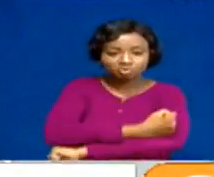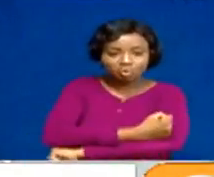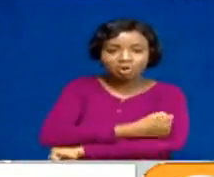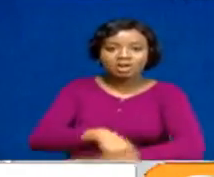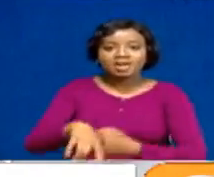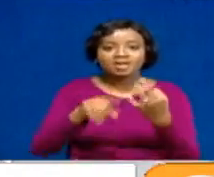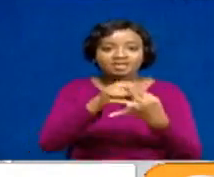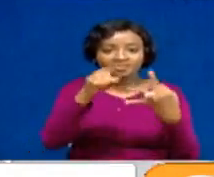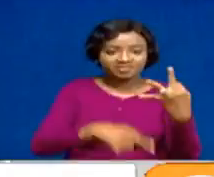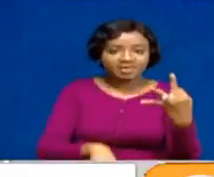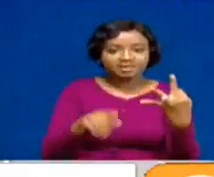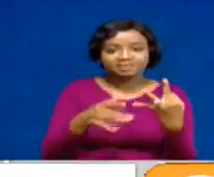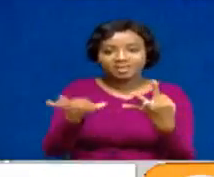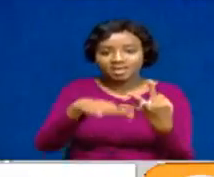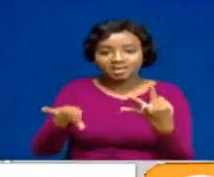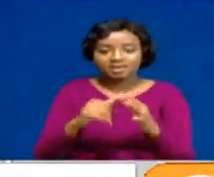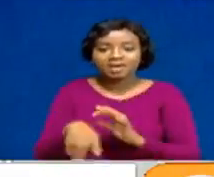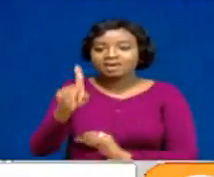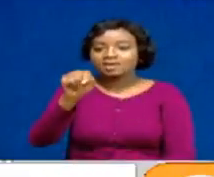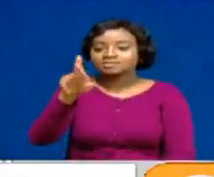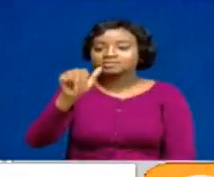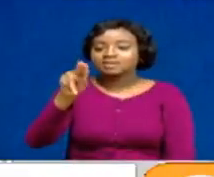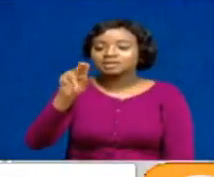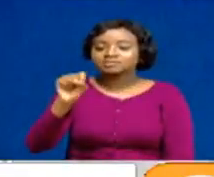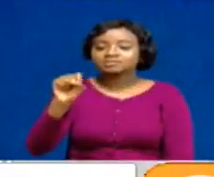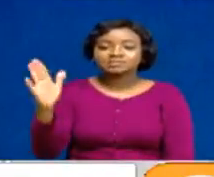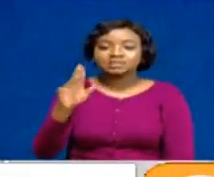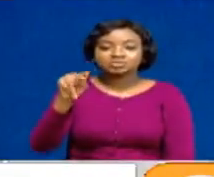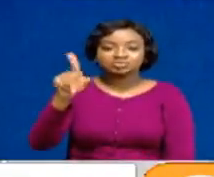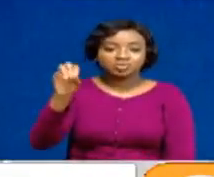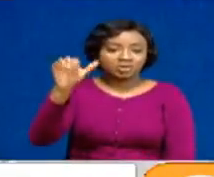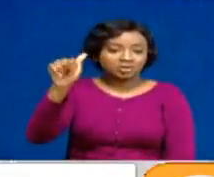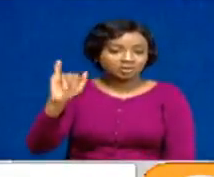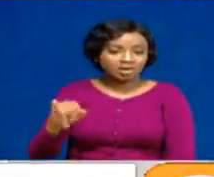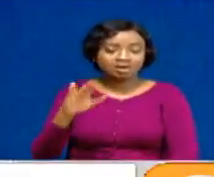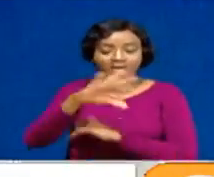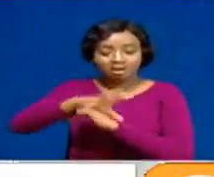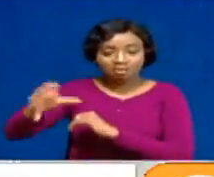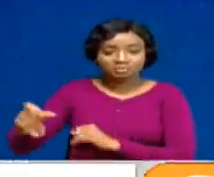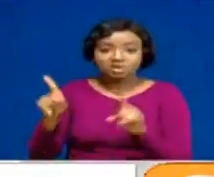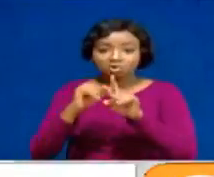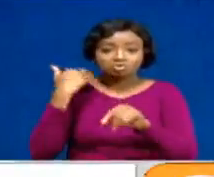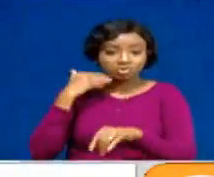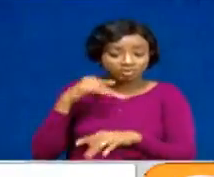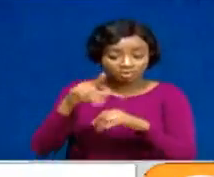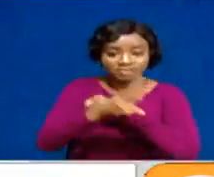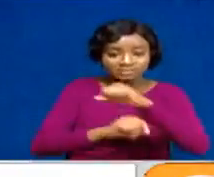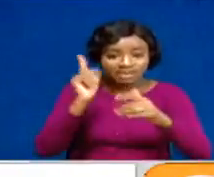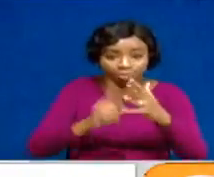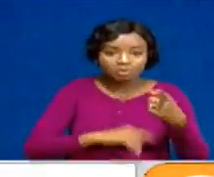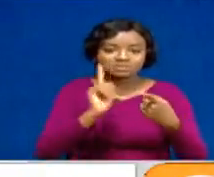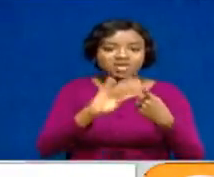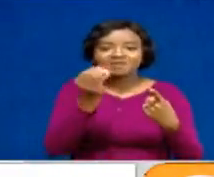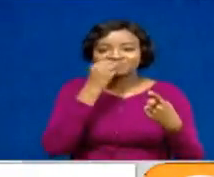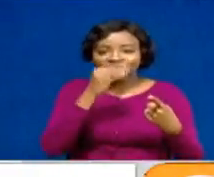stormed three schools in Birunda area, Saboti, Trans Nzoia County on Friday night. Now, the robbers made away with food items